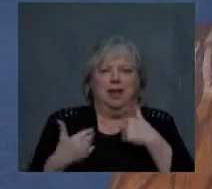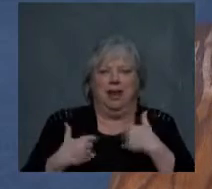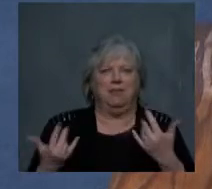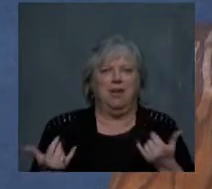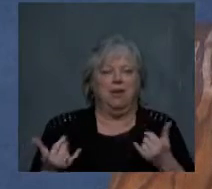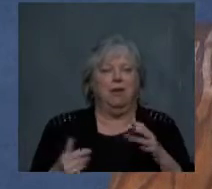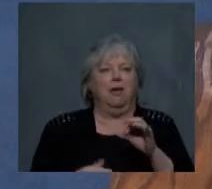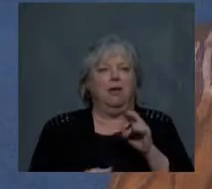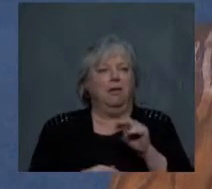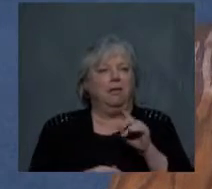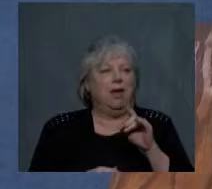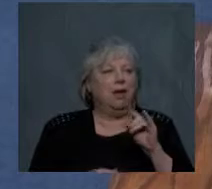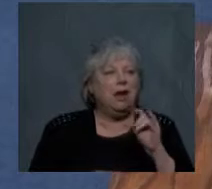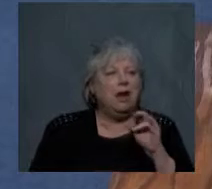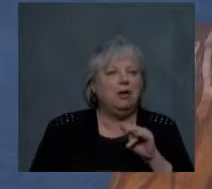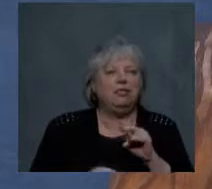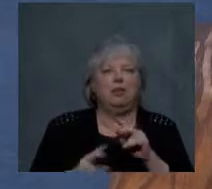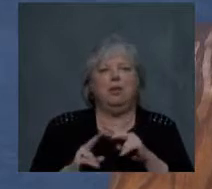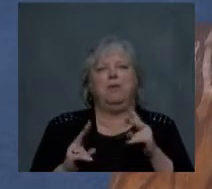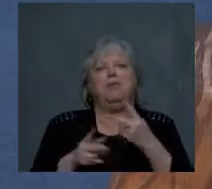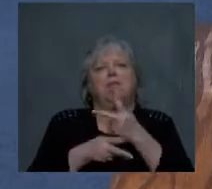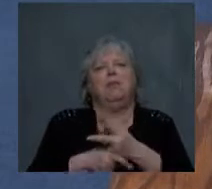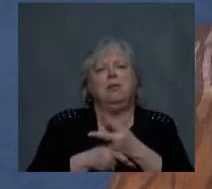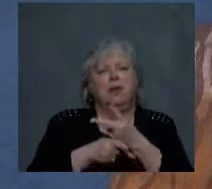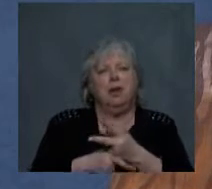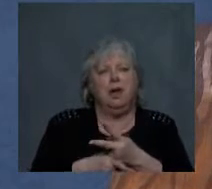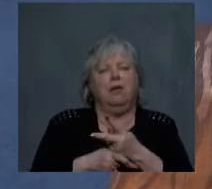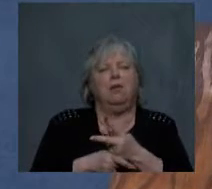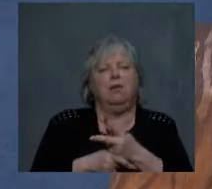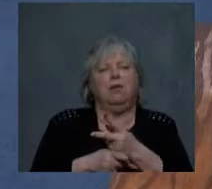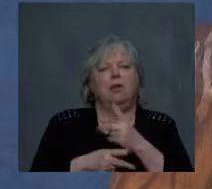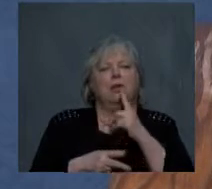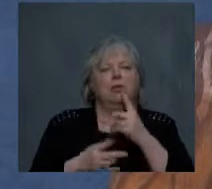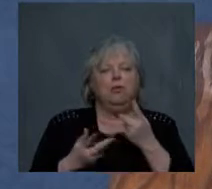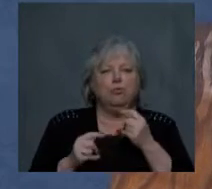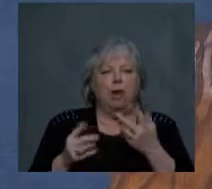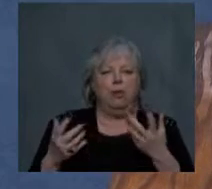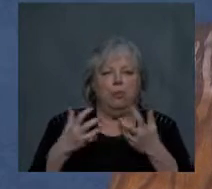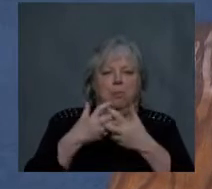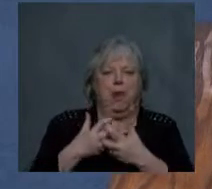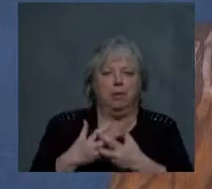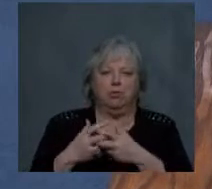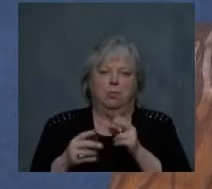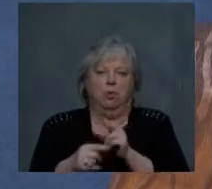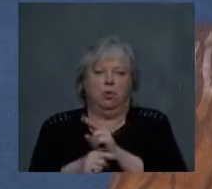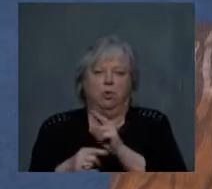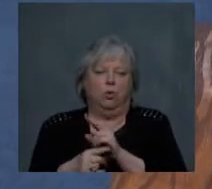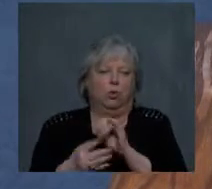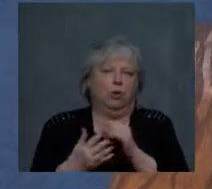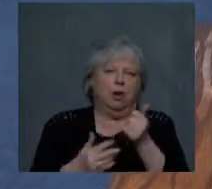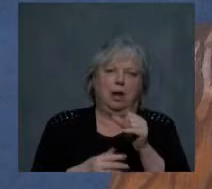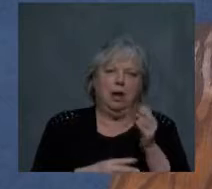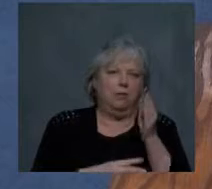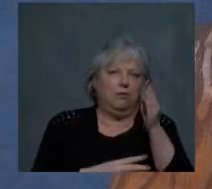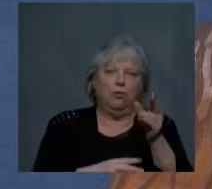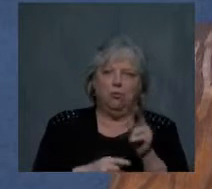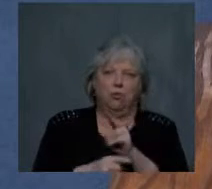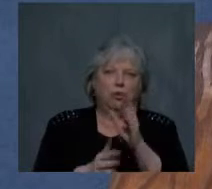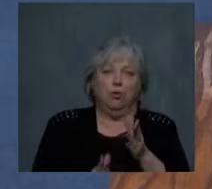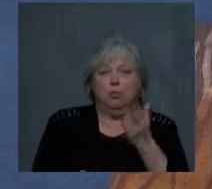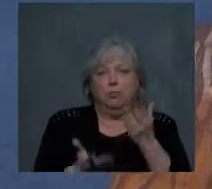The foundation's been very deliberate and careful in trying to match up the use of that any future user could